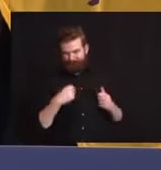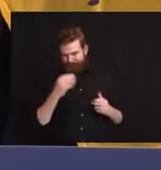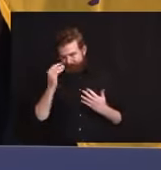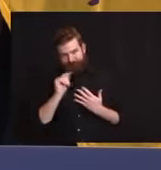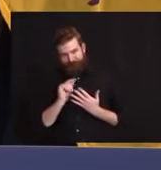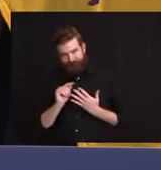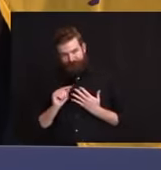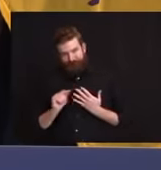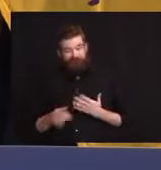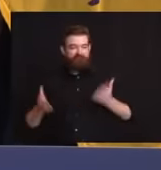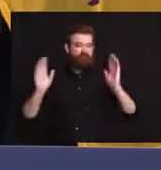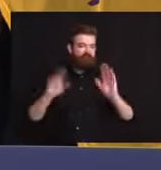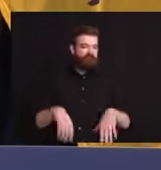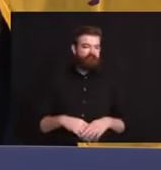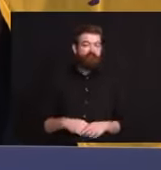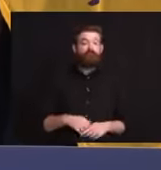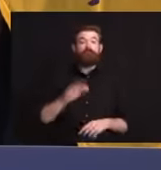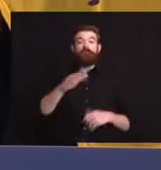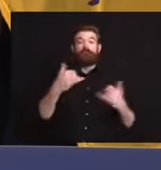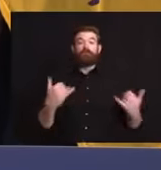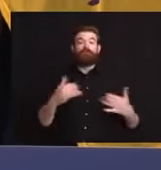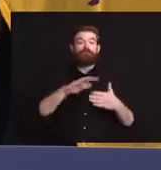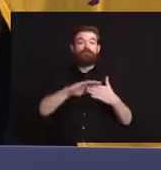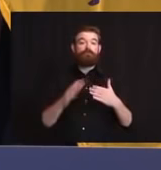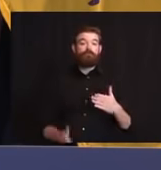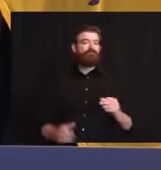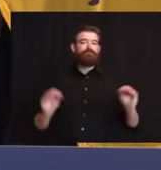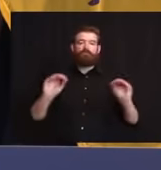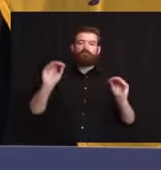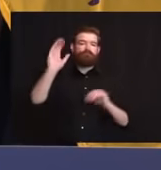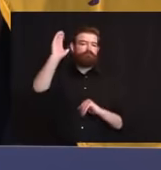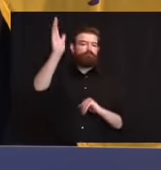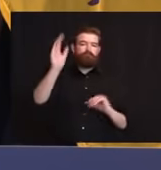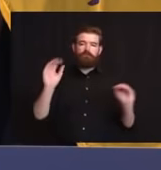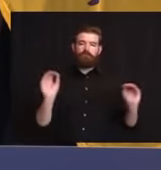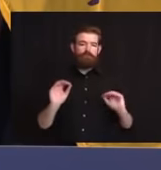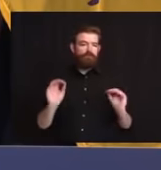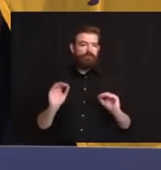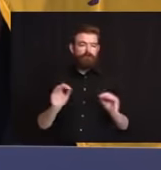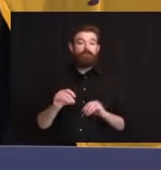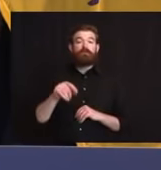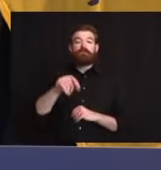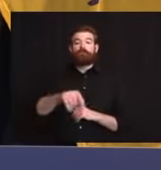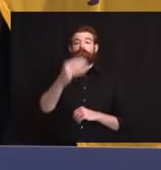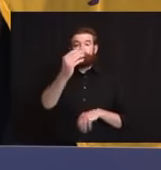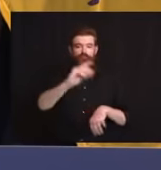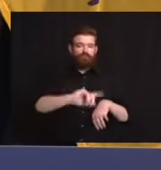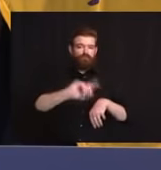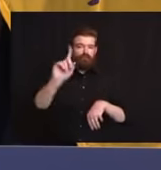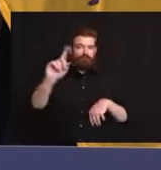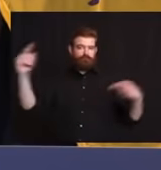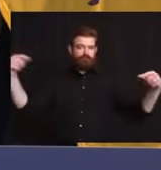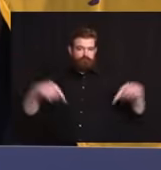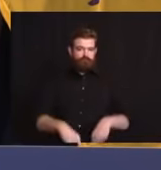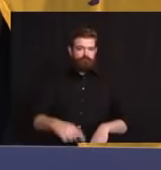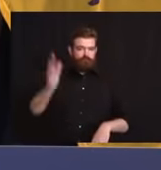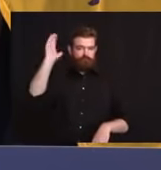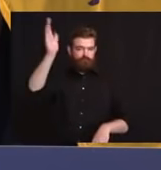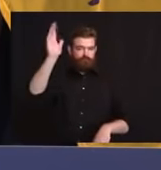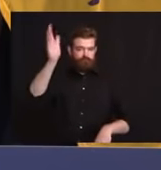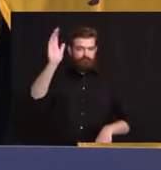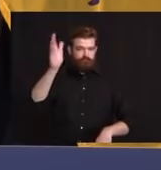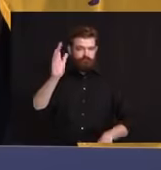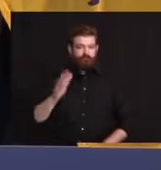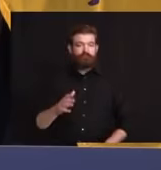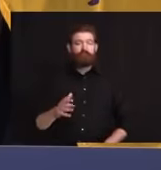this weekend, and we will be at 1 o'clock on Monday, unless you hear otherwise. There is a White House VTC, but it